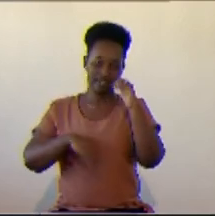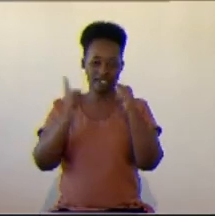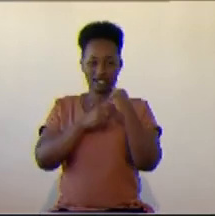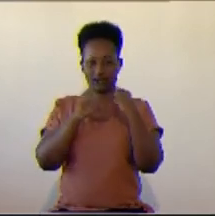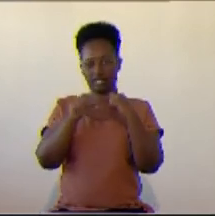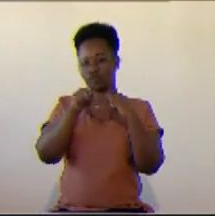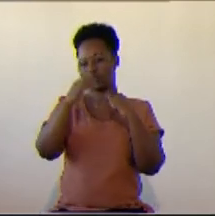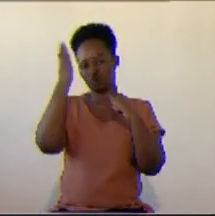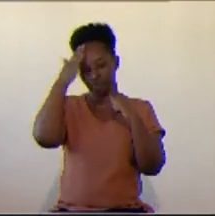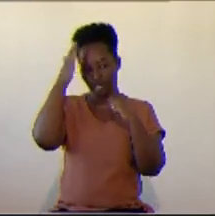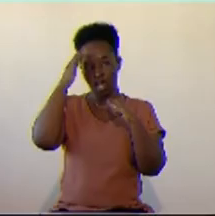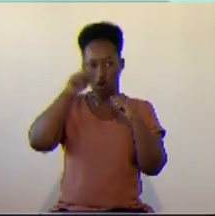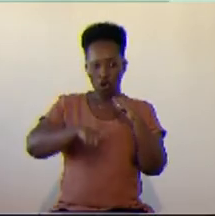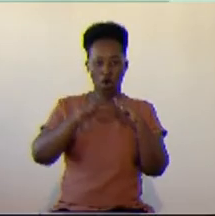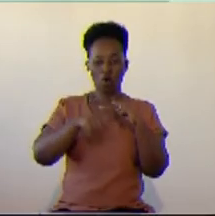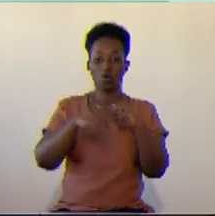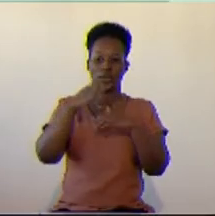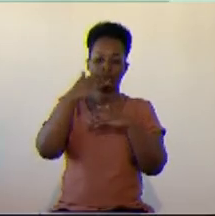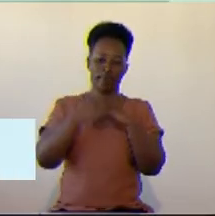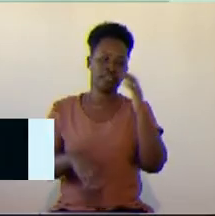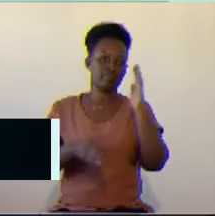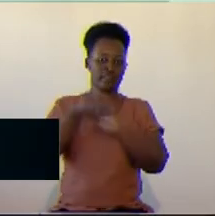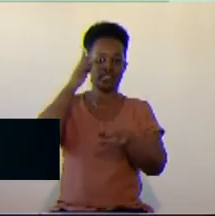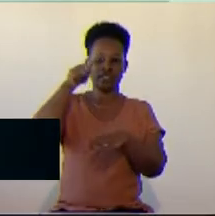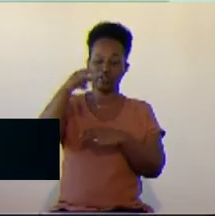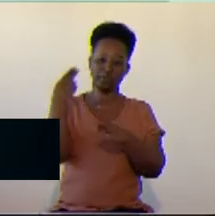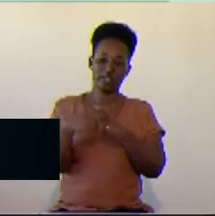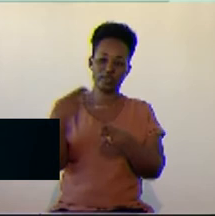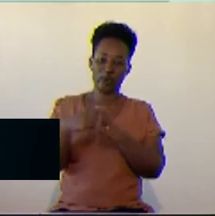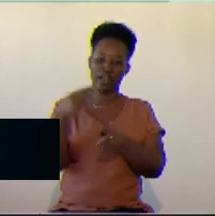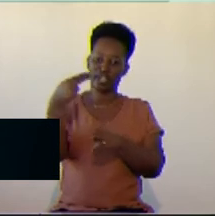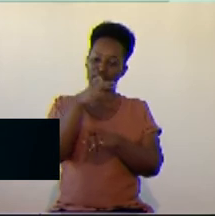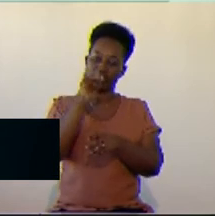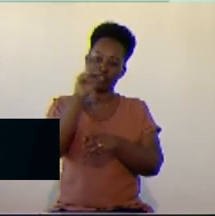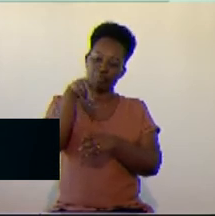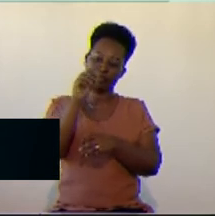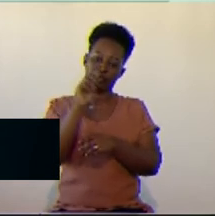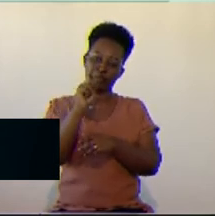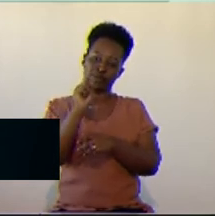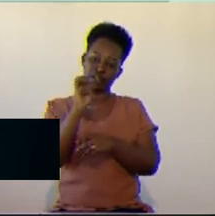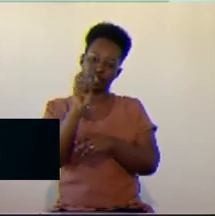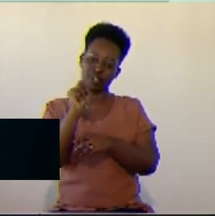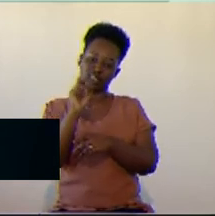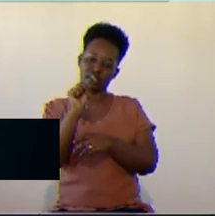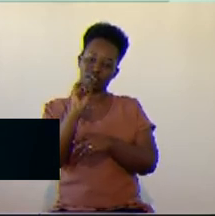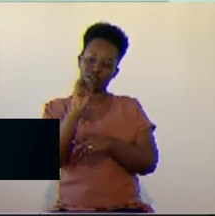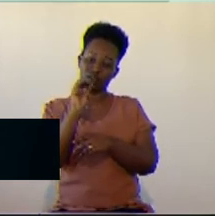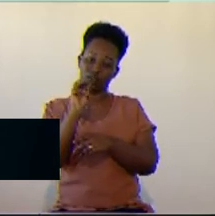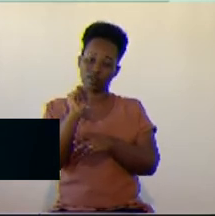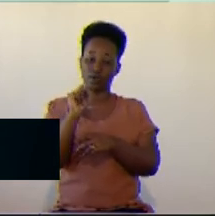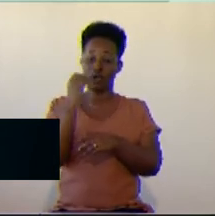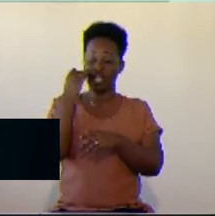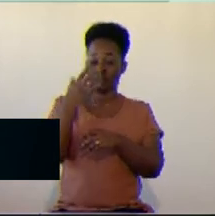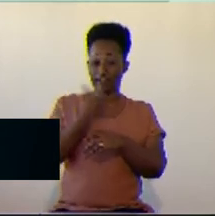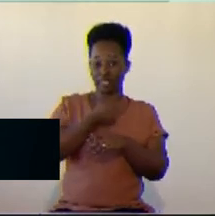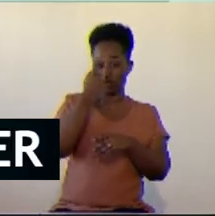Low blood pressure, which is called hypotension. If you have 120 over 80, remember it is